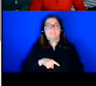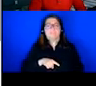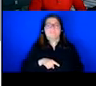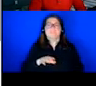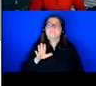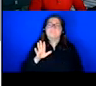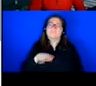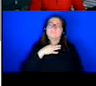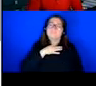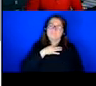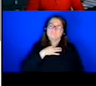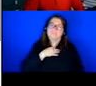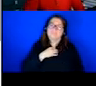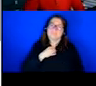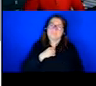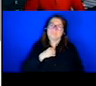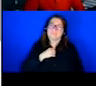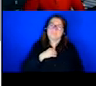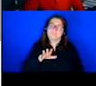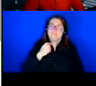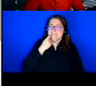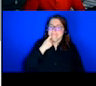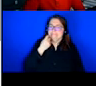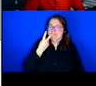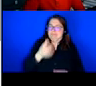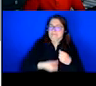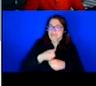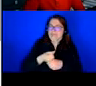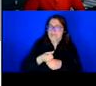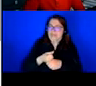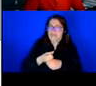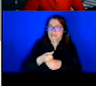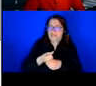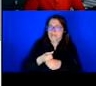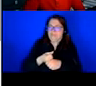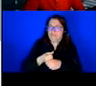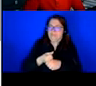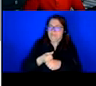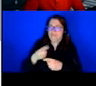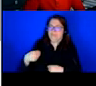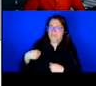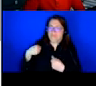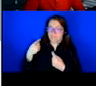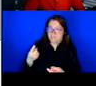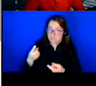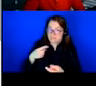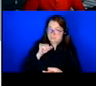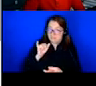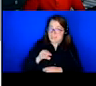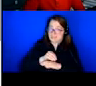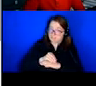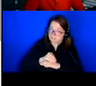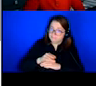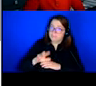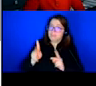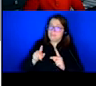the impact the last 2 years has had on people's ability to create short-term and long-term